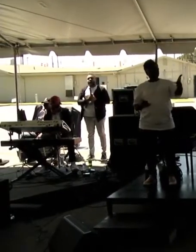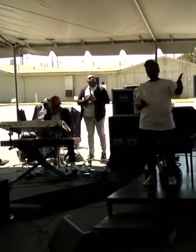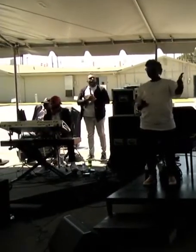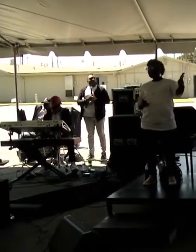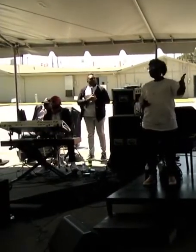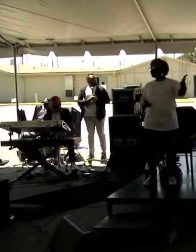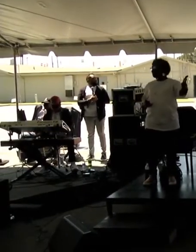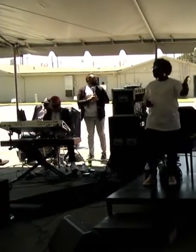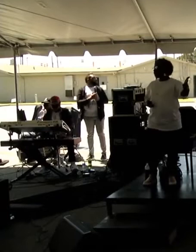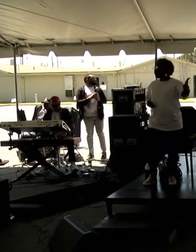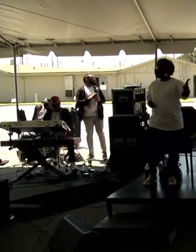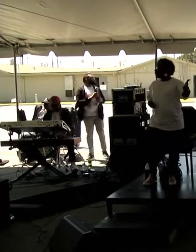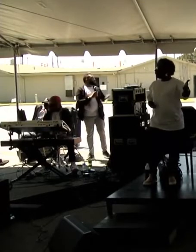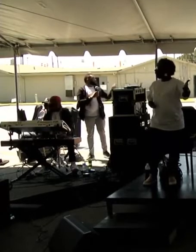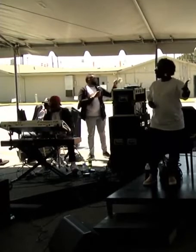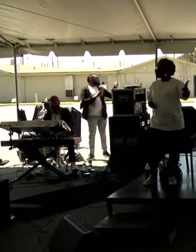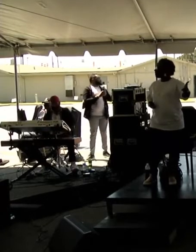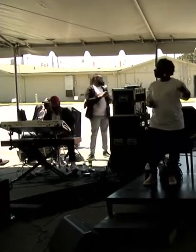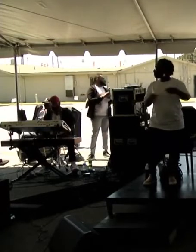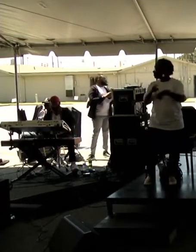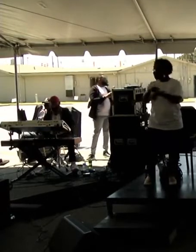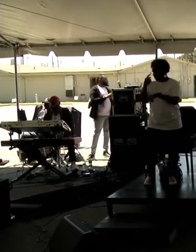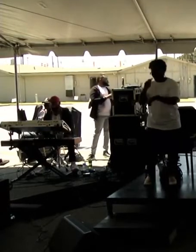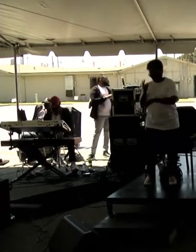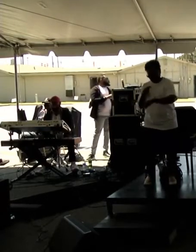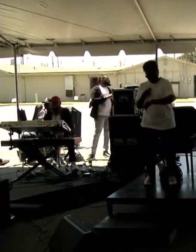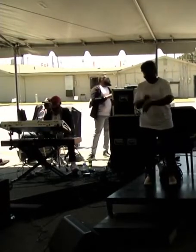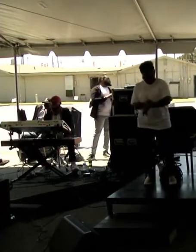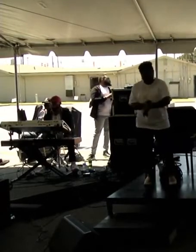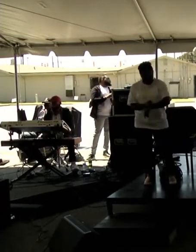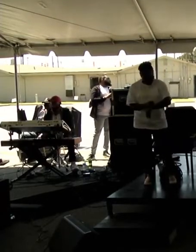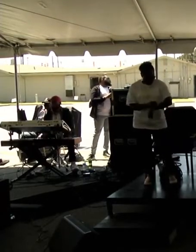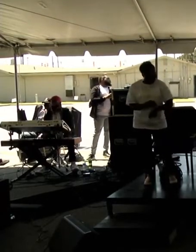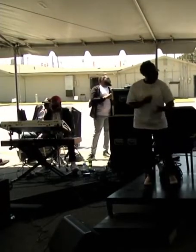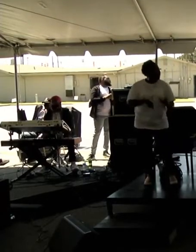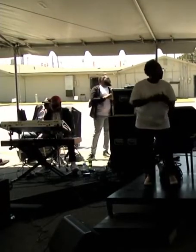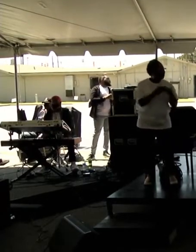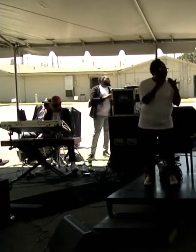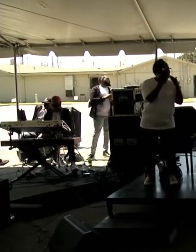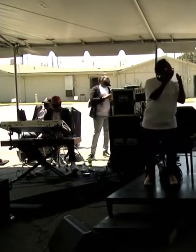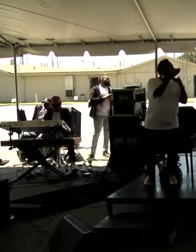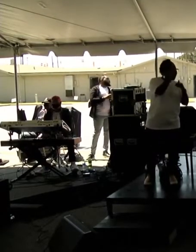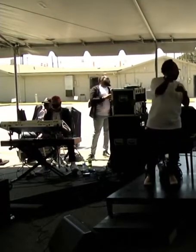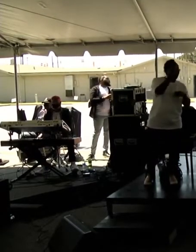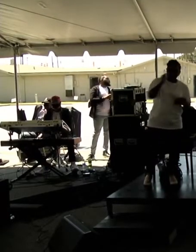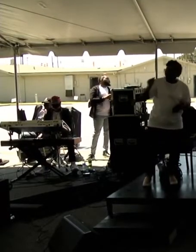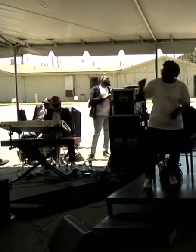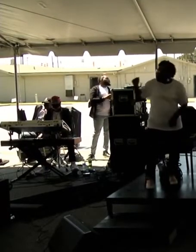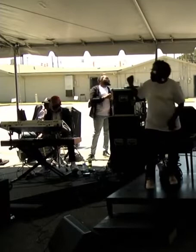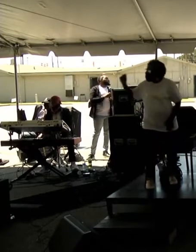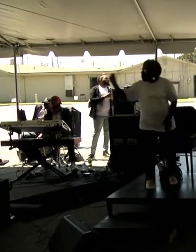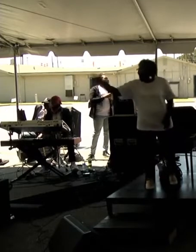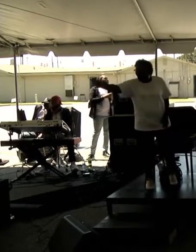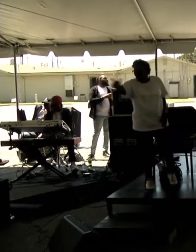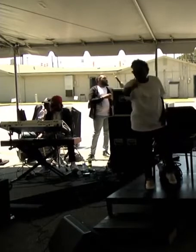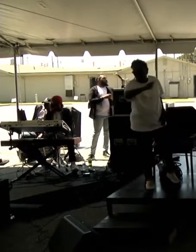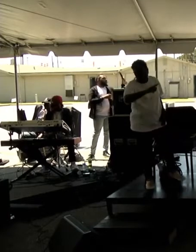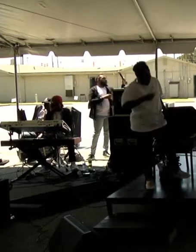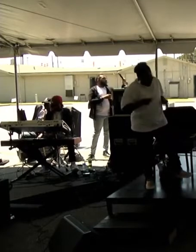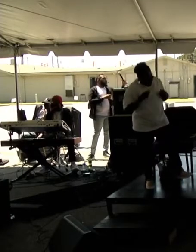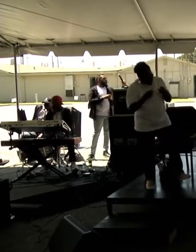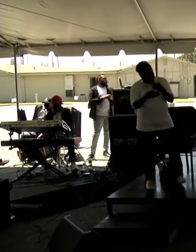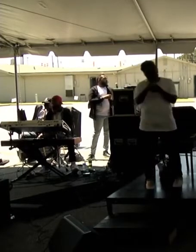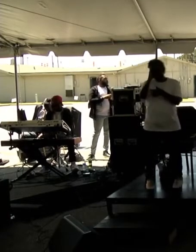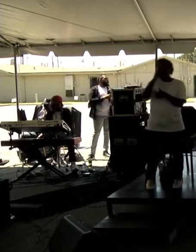It's time for us to go from this place, but never from God's holy and righteous presence. We thank God for each and every one of you. Let's give God praise